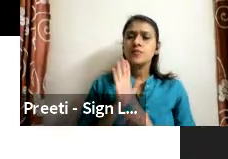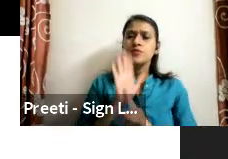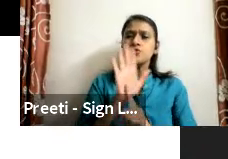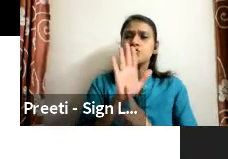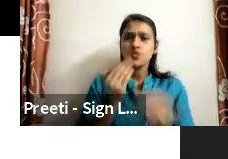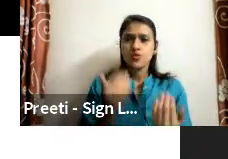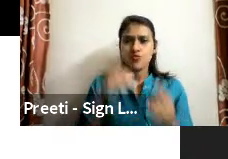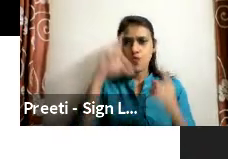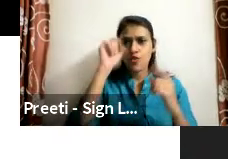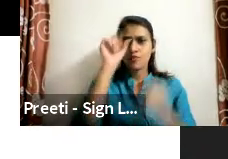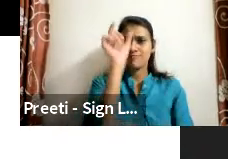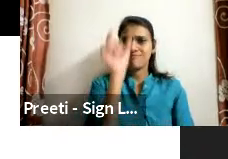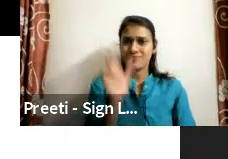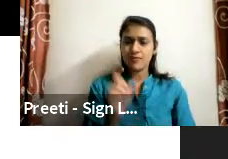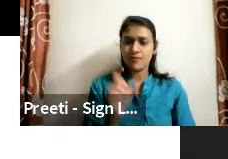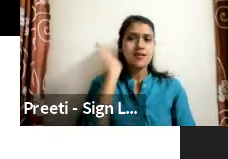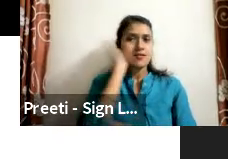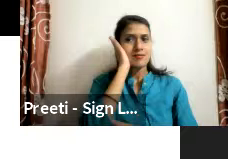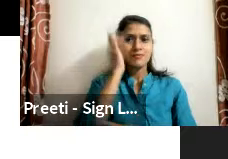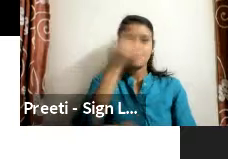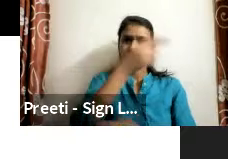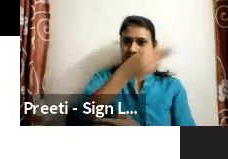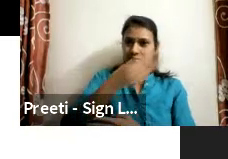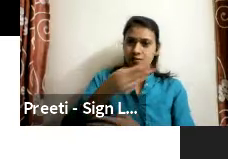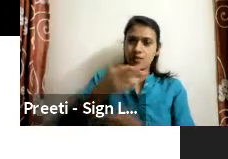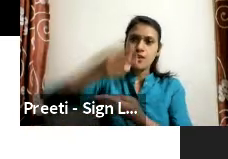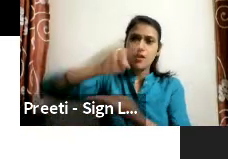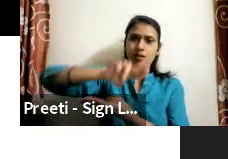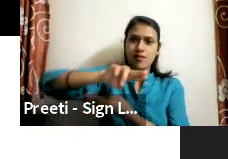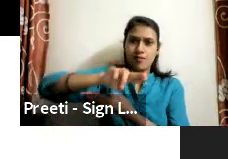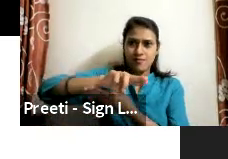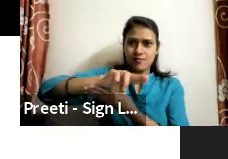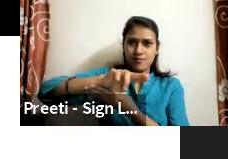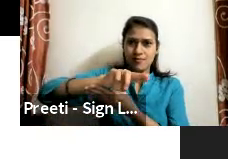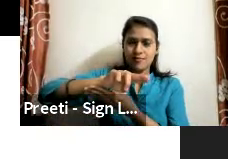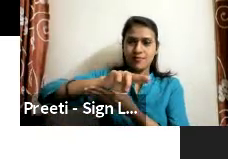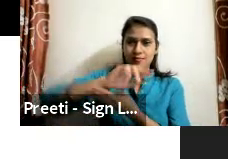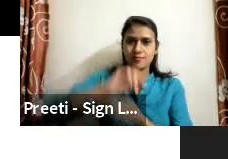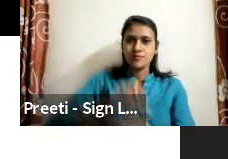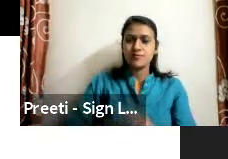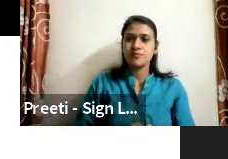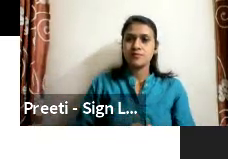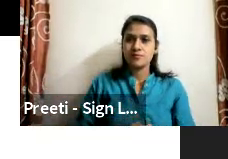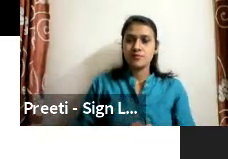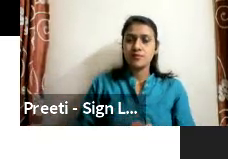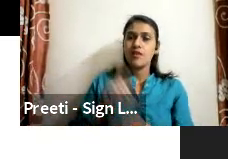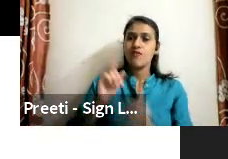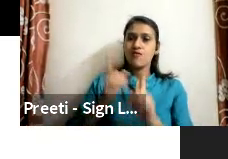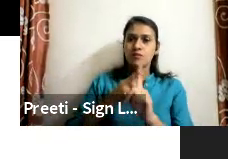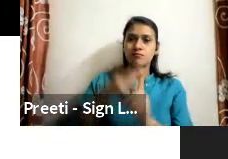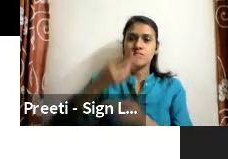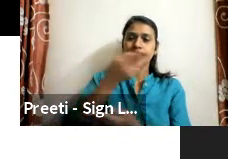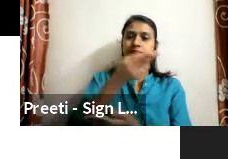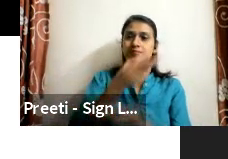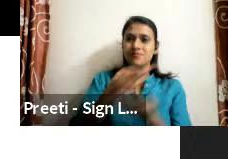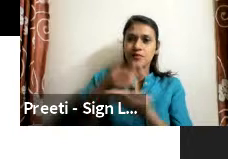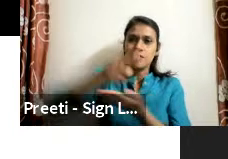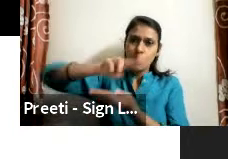person sleeps or lies down, belly down. Then you shift to one side. Then